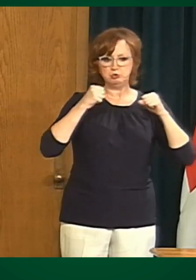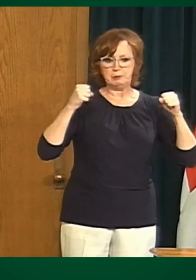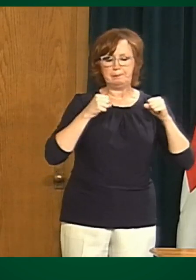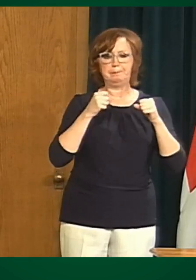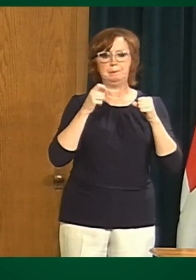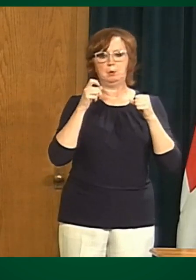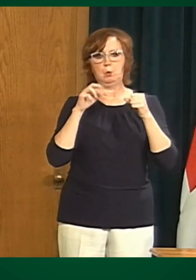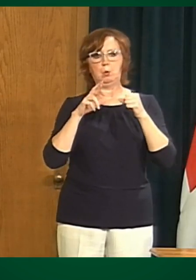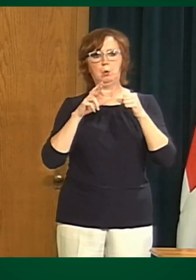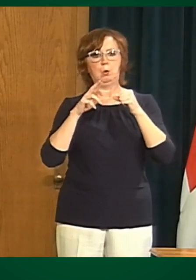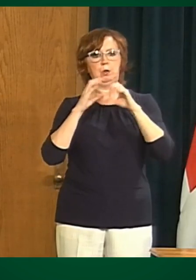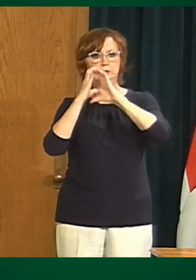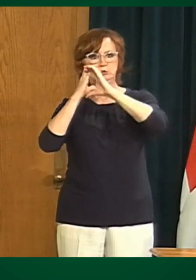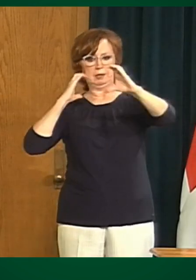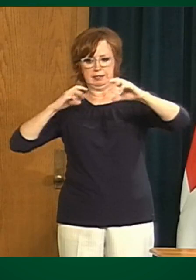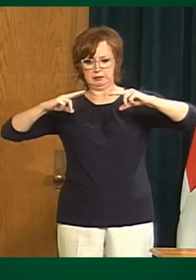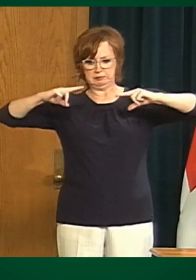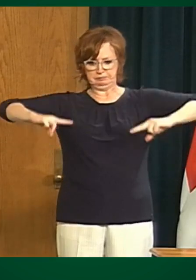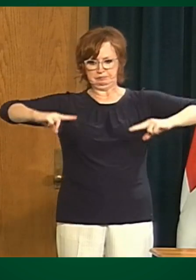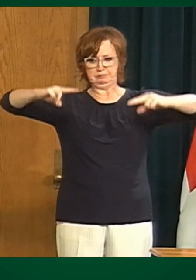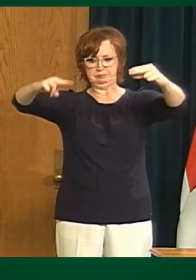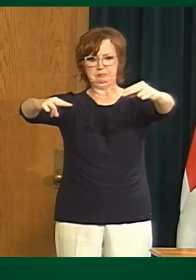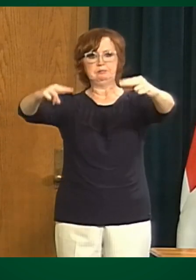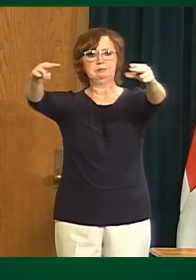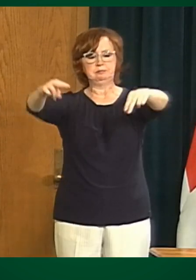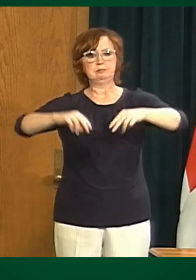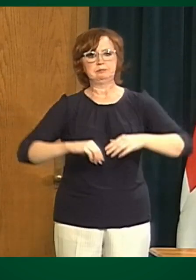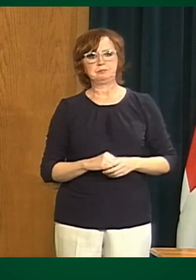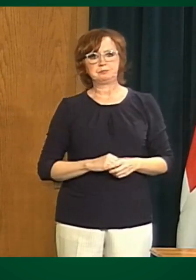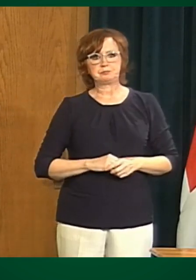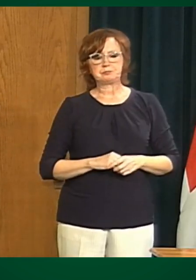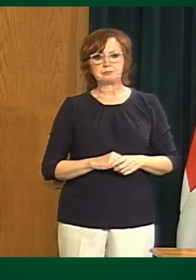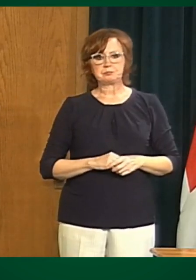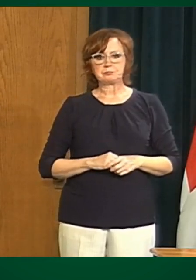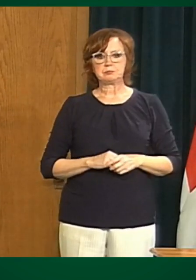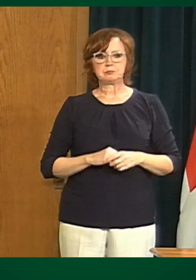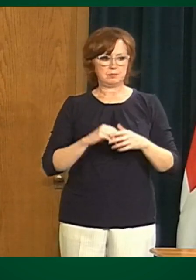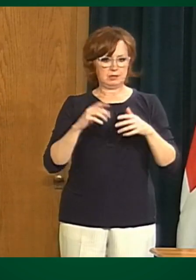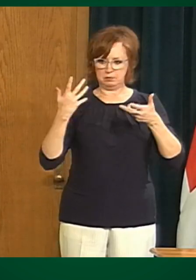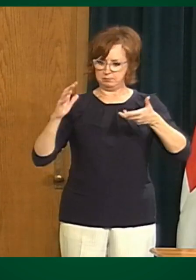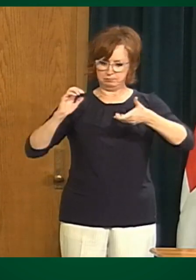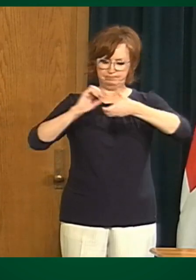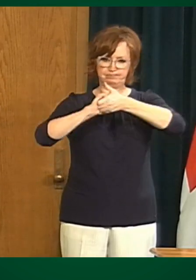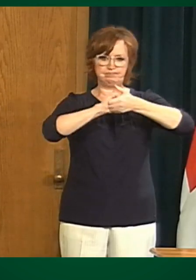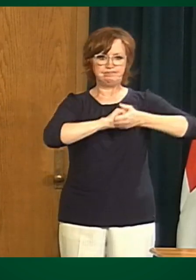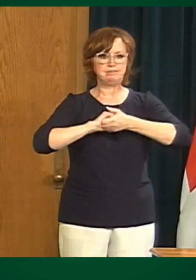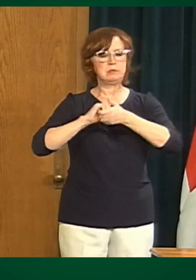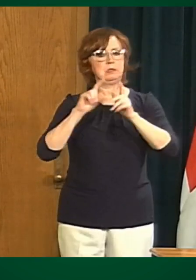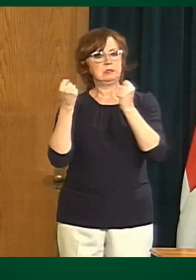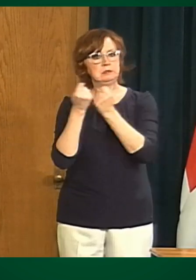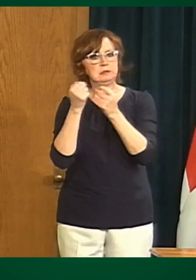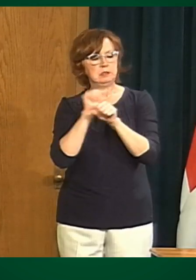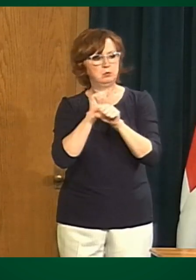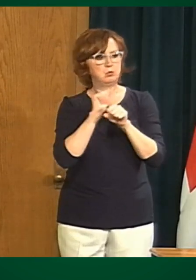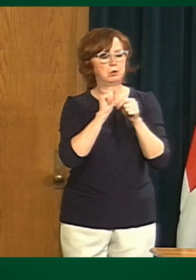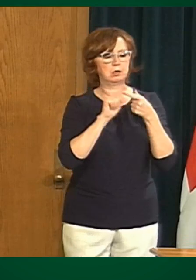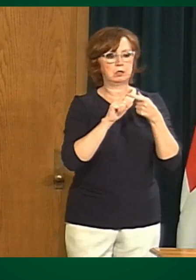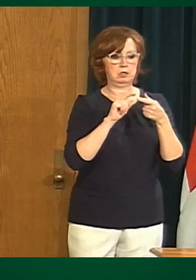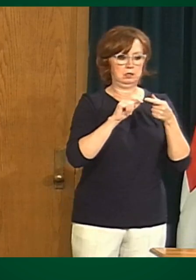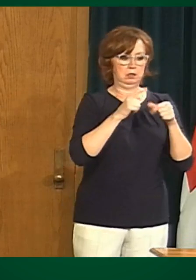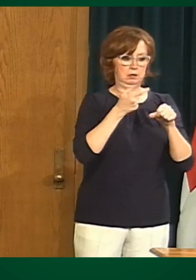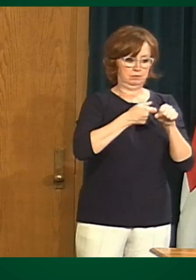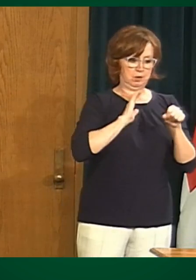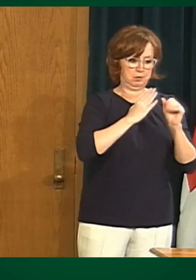outbreak to contain outbreak with our partners in the community and our partners in the Northern Intertribal Health